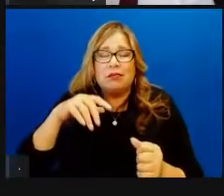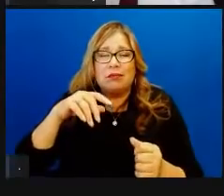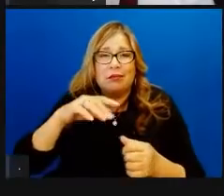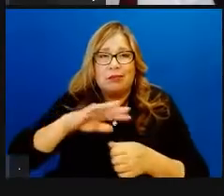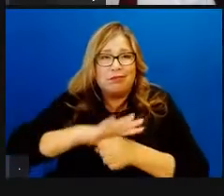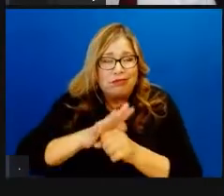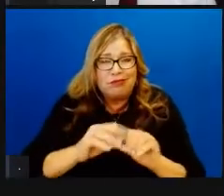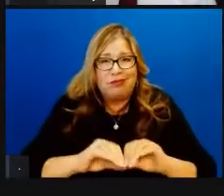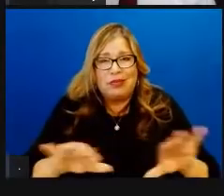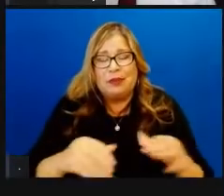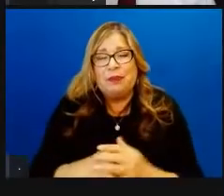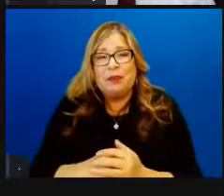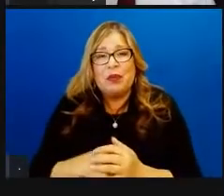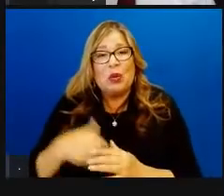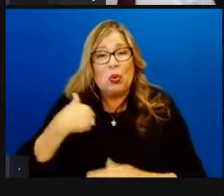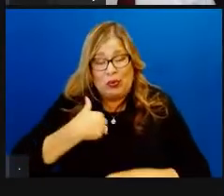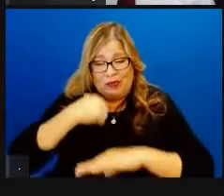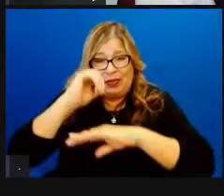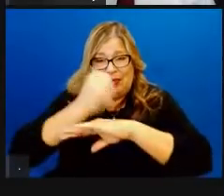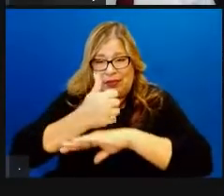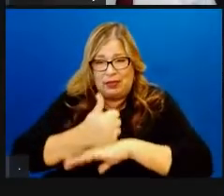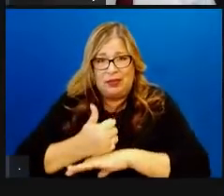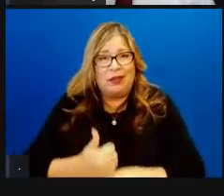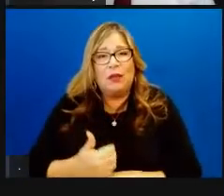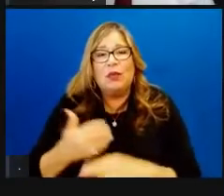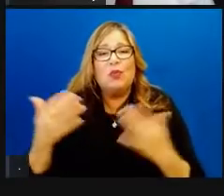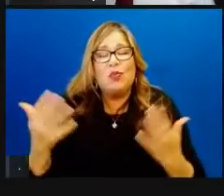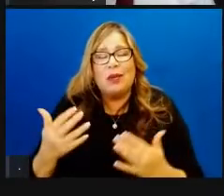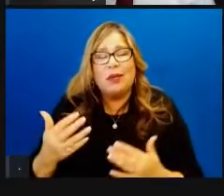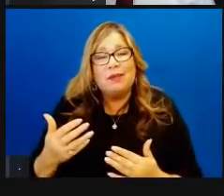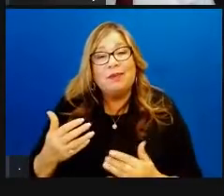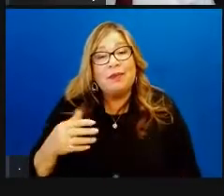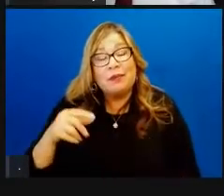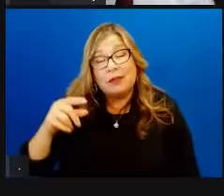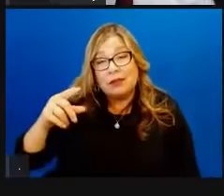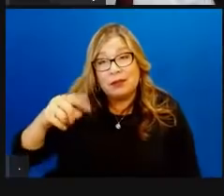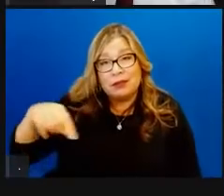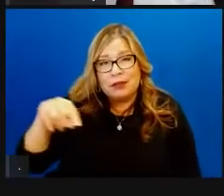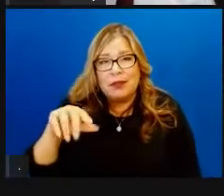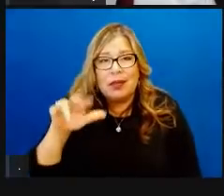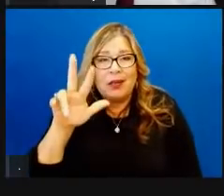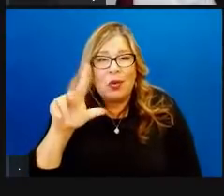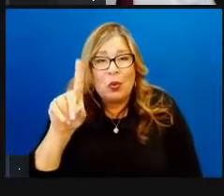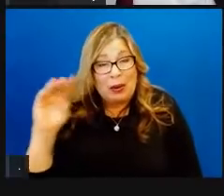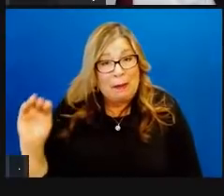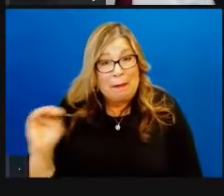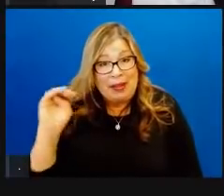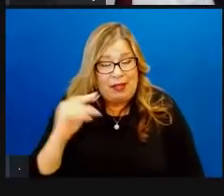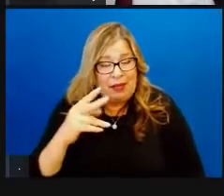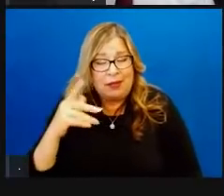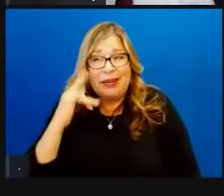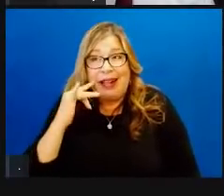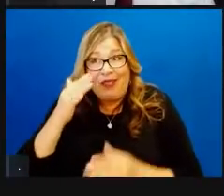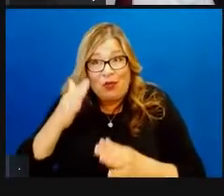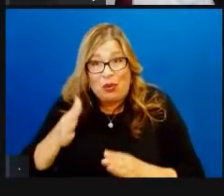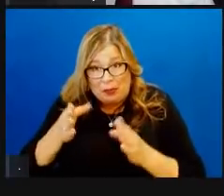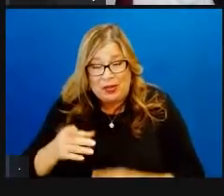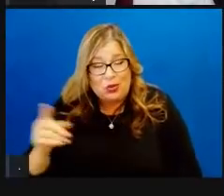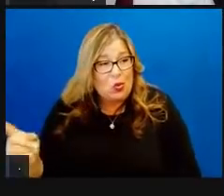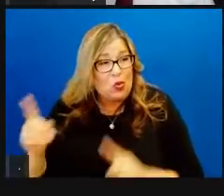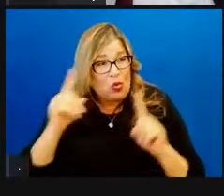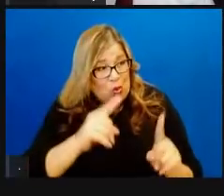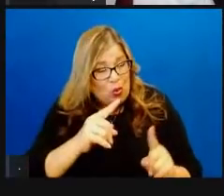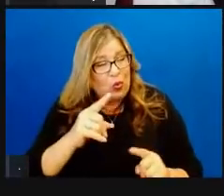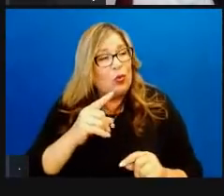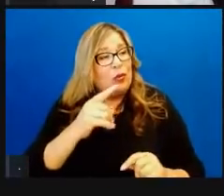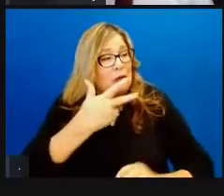in over 31 million Californians who've stepped up to get vaccinated. When adults get vaccinated, that